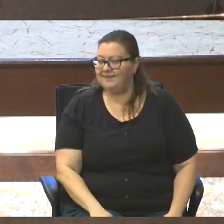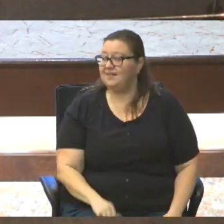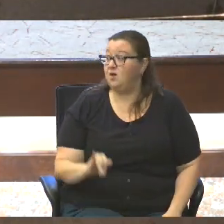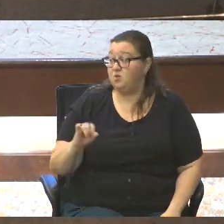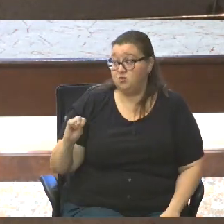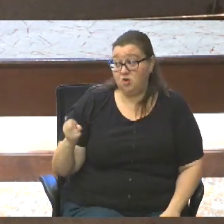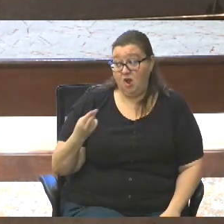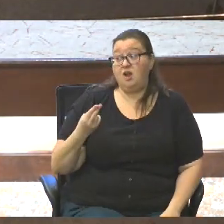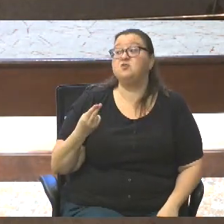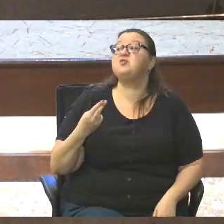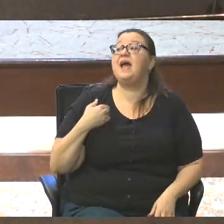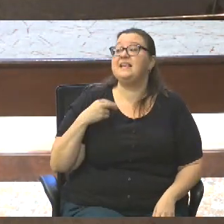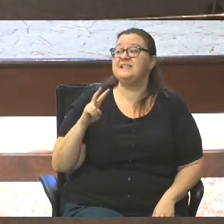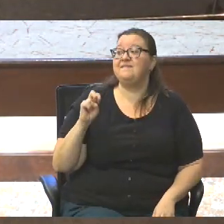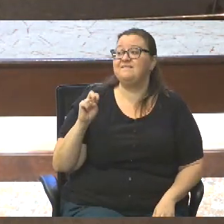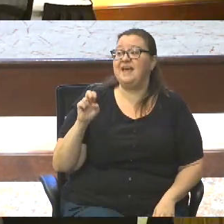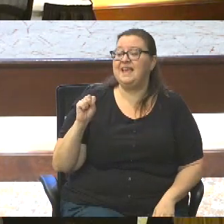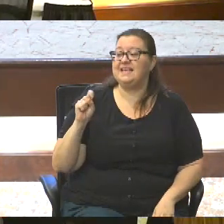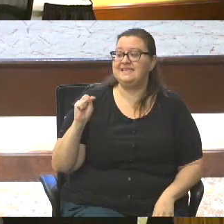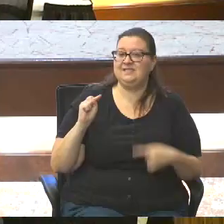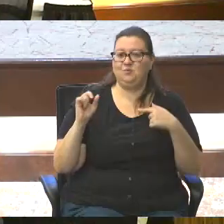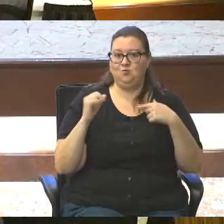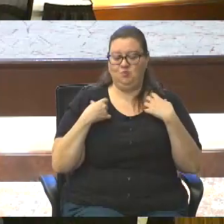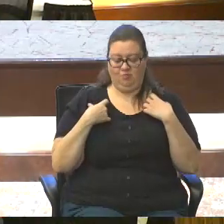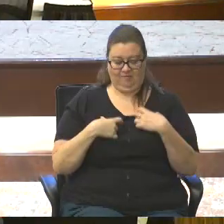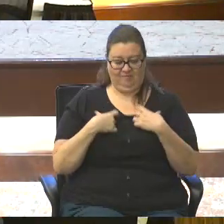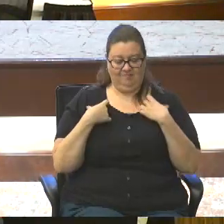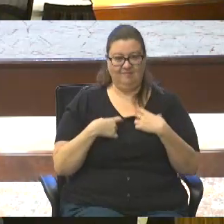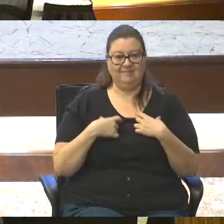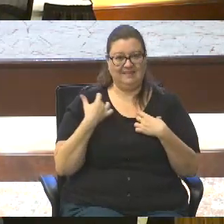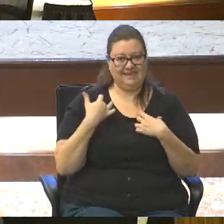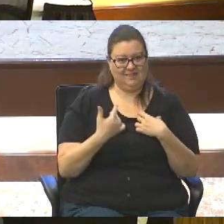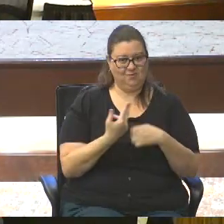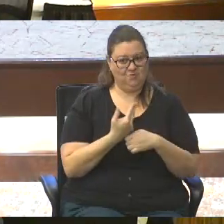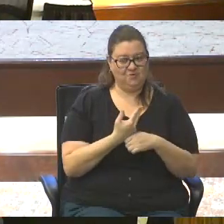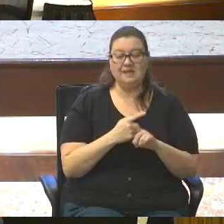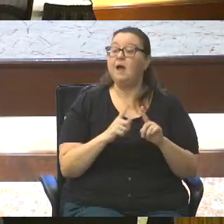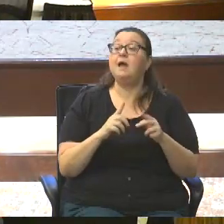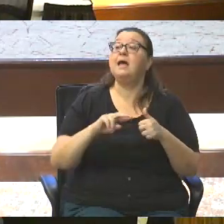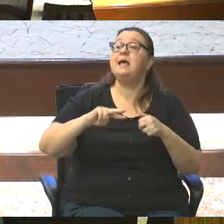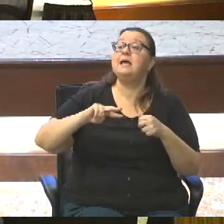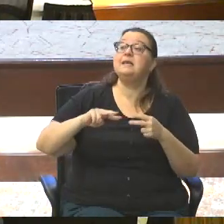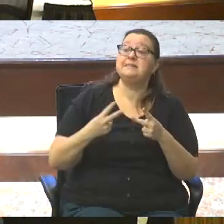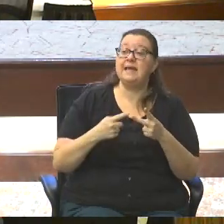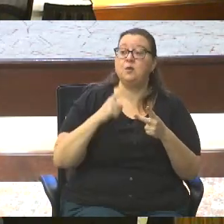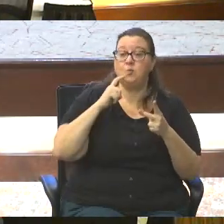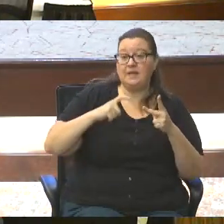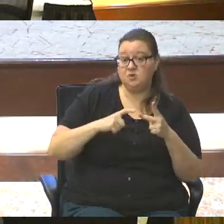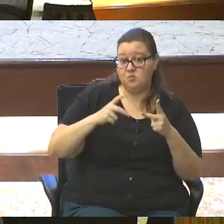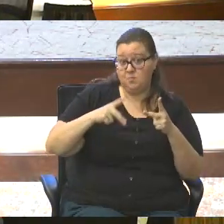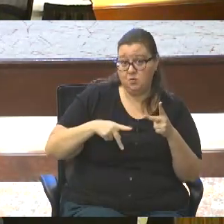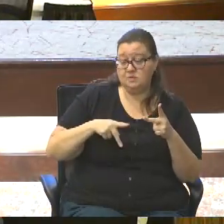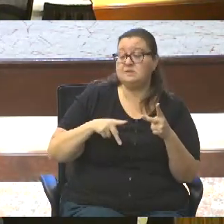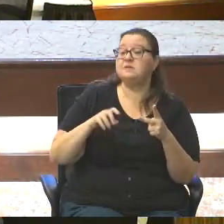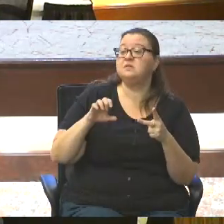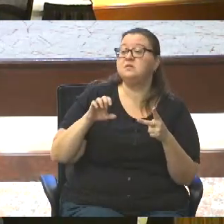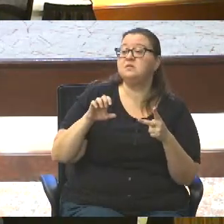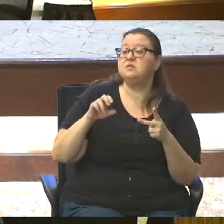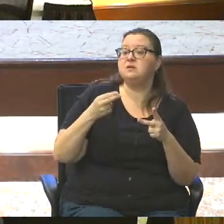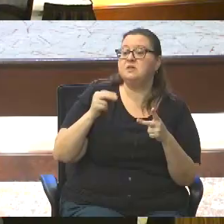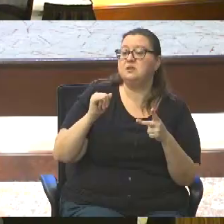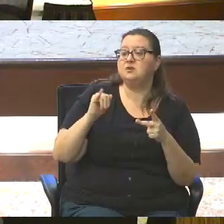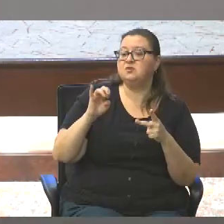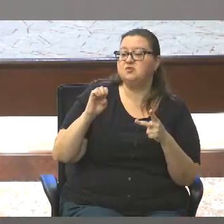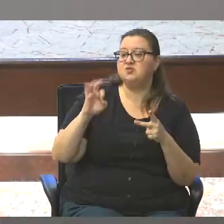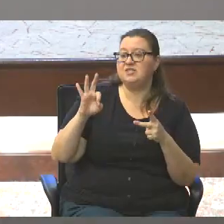Josh is also a vestie. He loves his yeah. vests. Our other recognition I wanted to do tonight is for Chief Victorian.